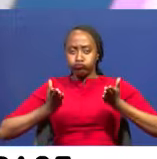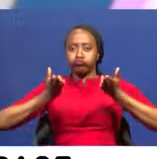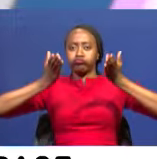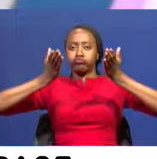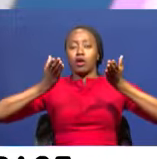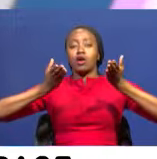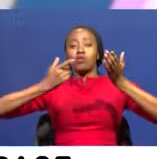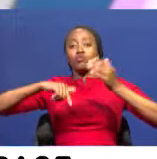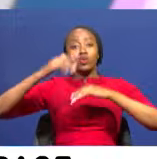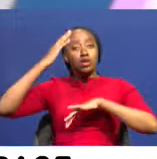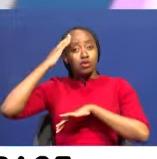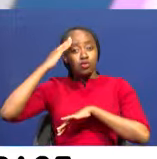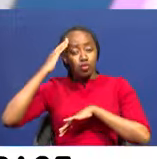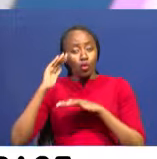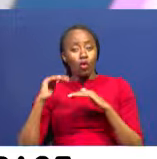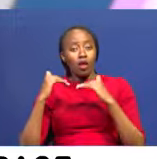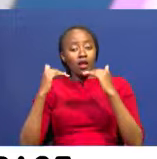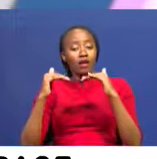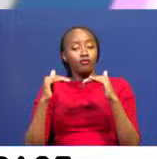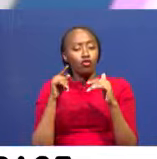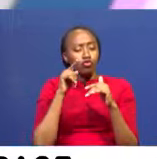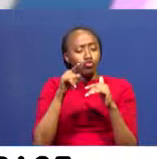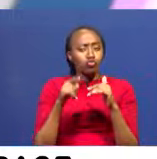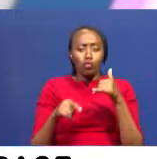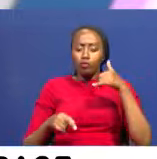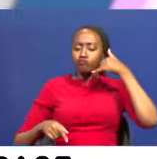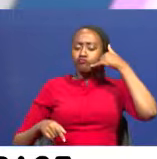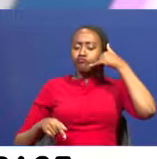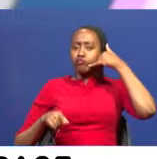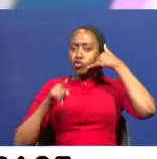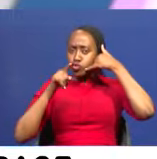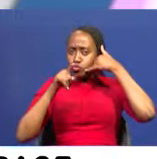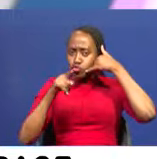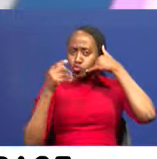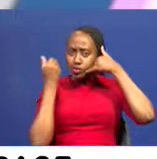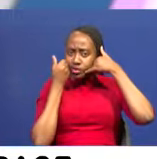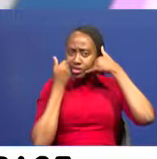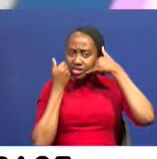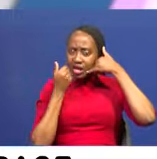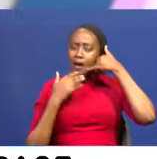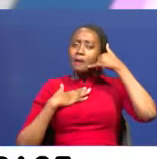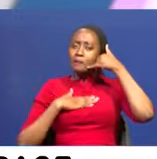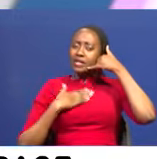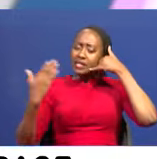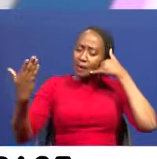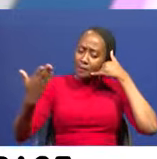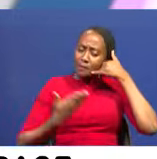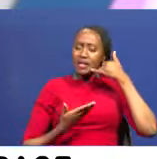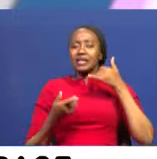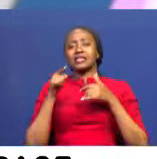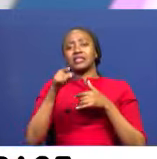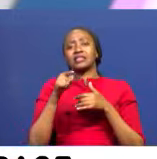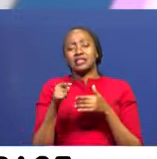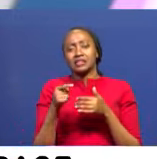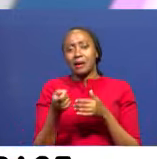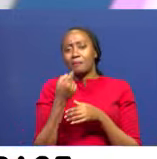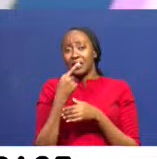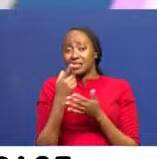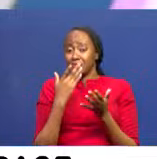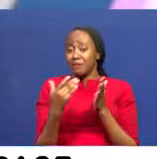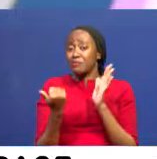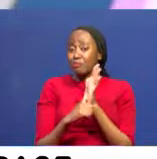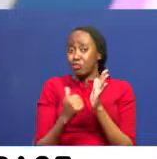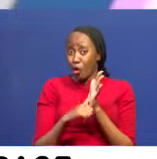the level where we are calling you as the patient and telling you, please bring this back because we feel that it could have had an